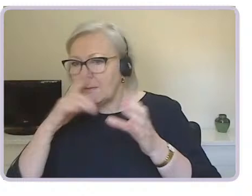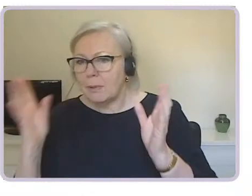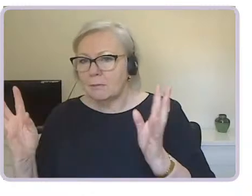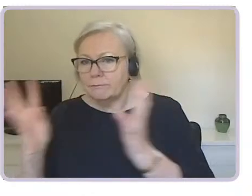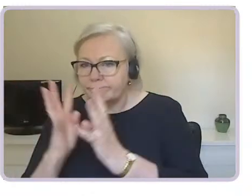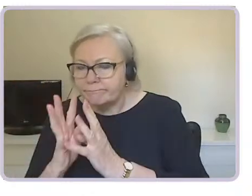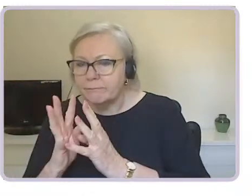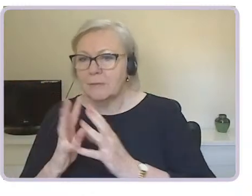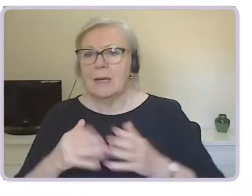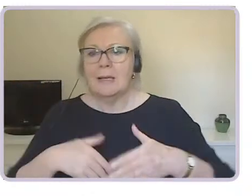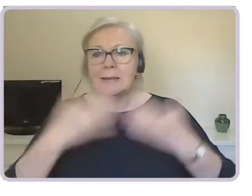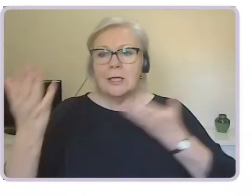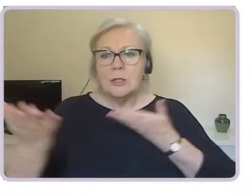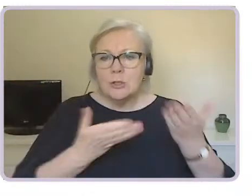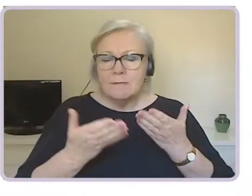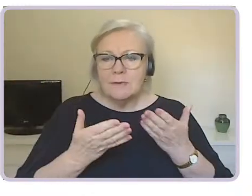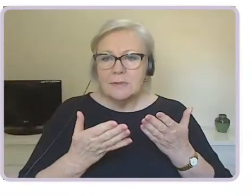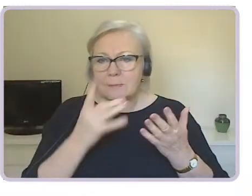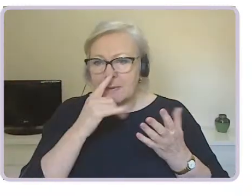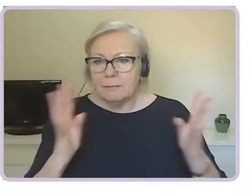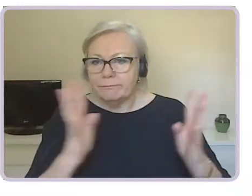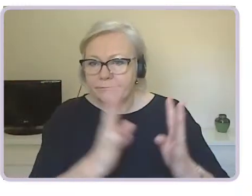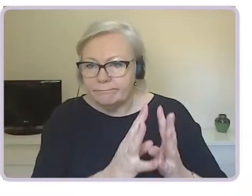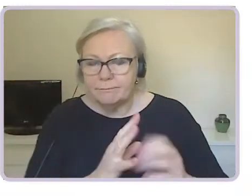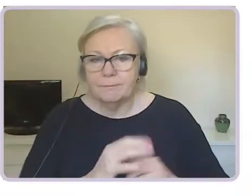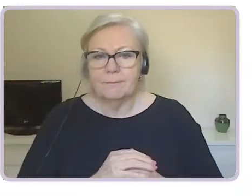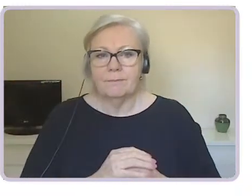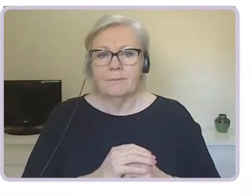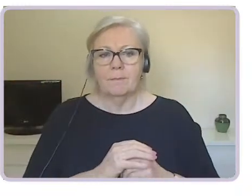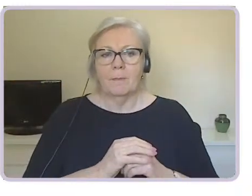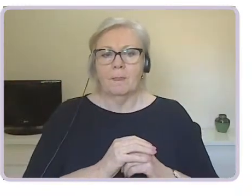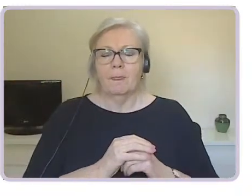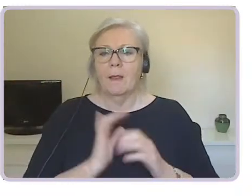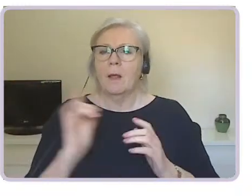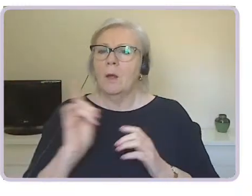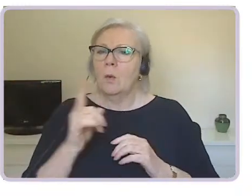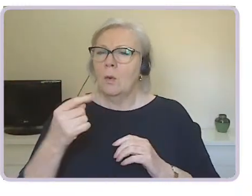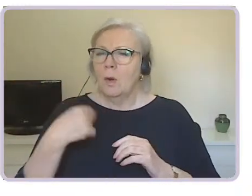supported employment. And one of the concerns I had was